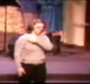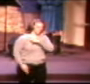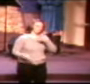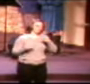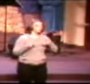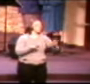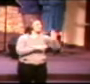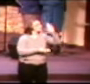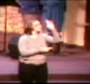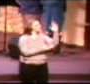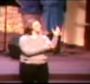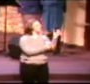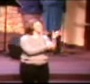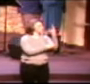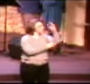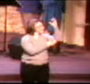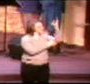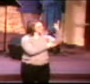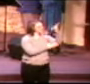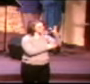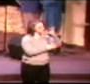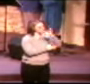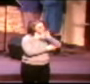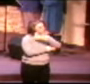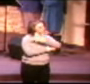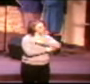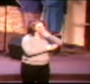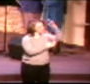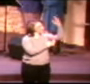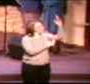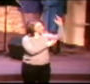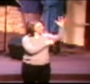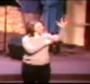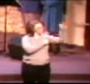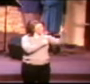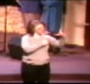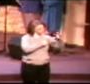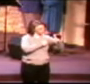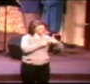us. Let your grace fall